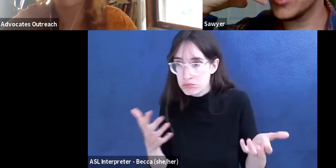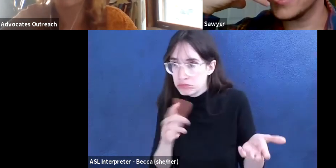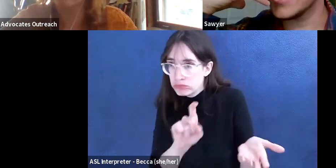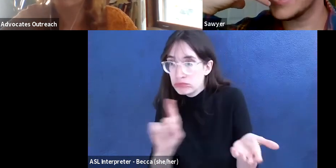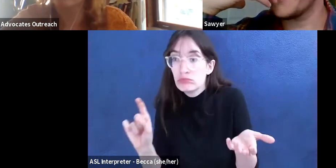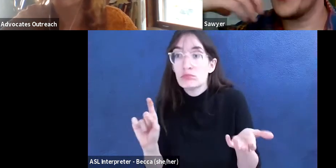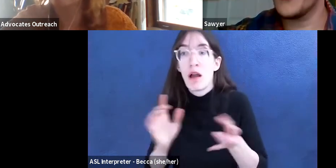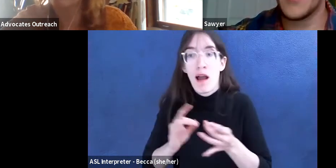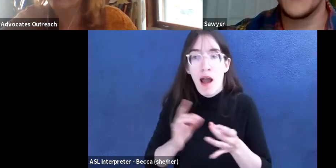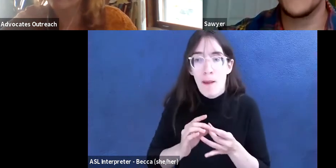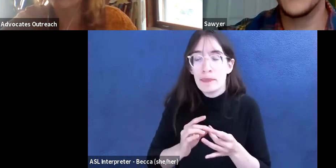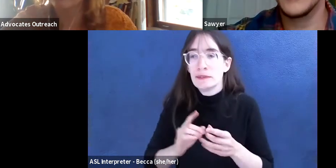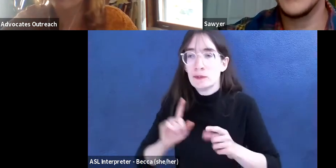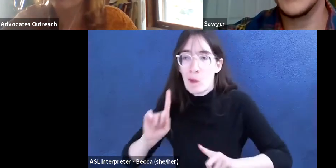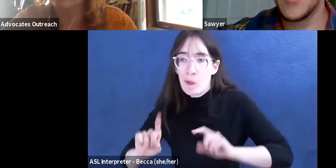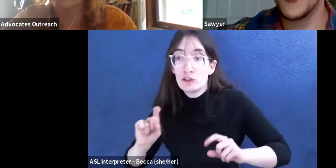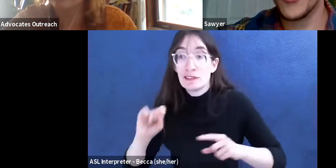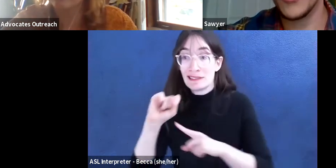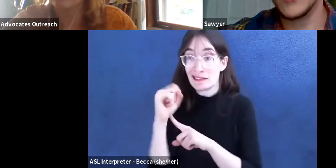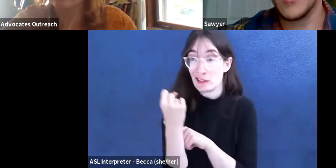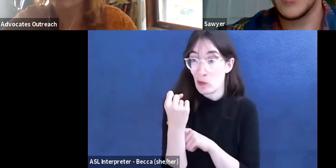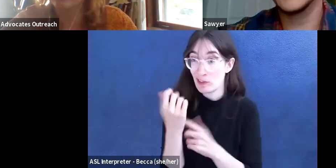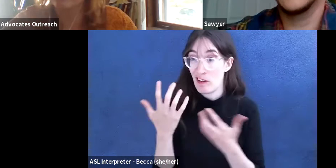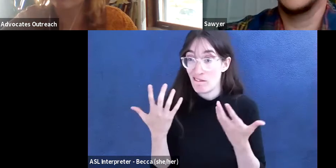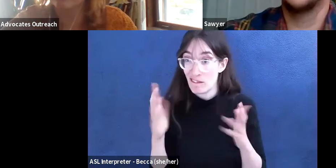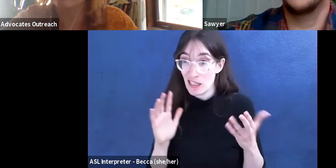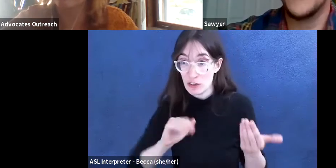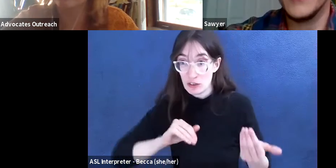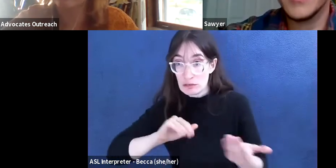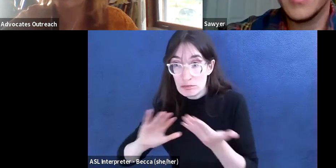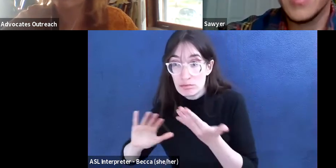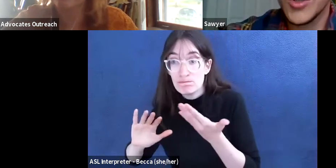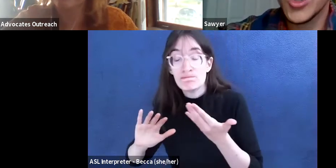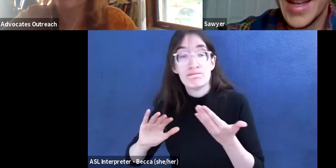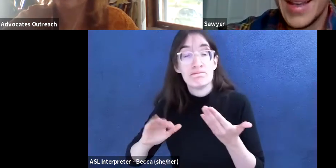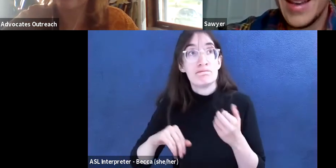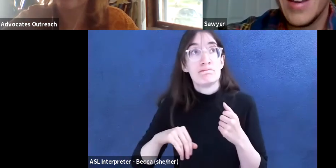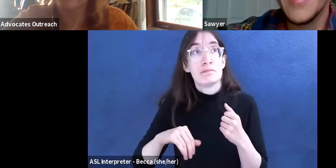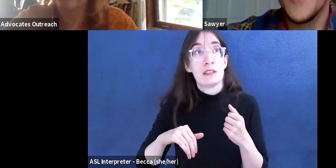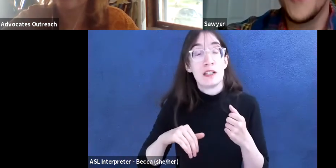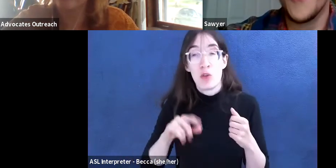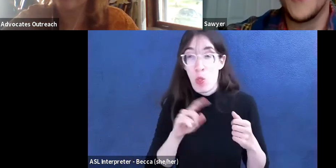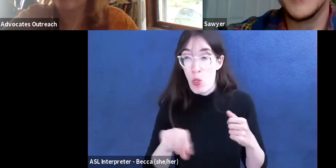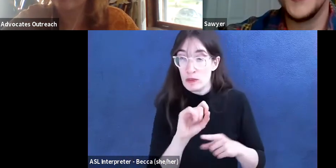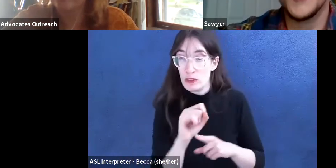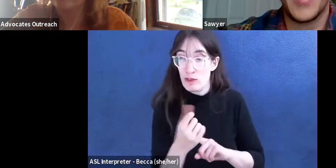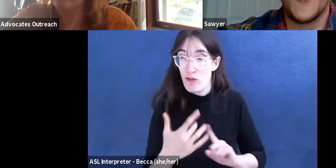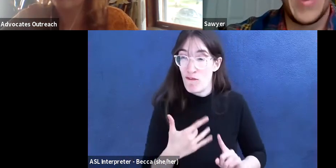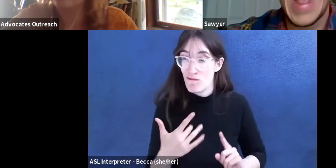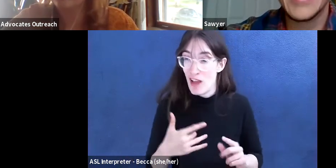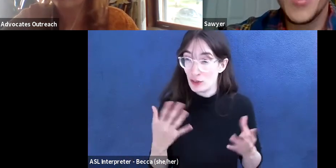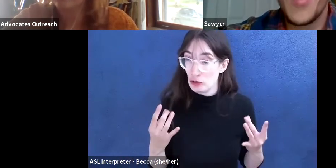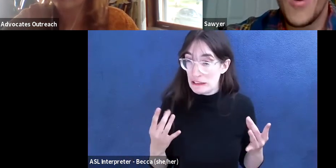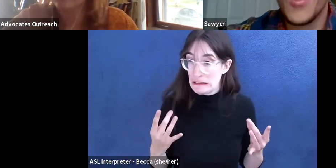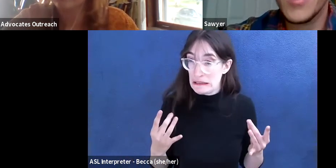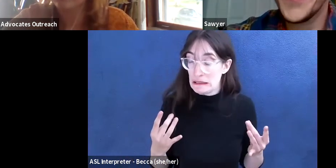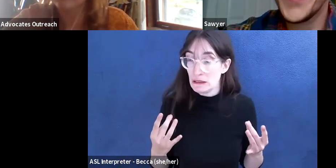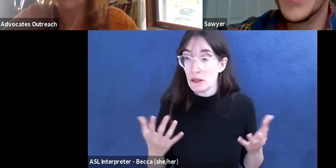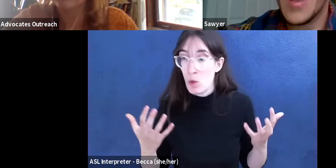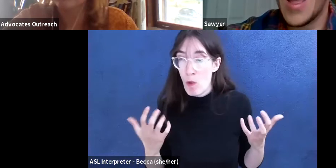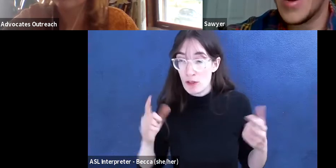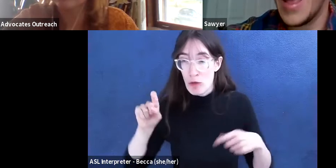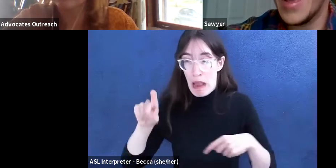girlfriend? Or even like the ways that people talk to toddlers sometimes about like, oh,